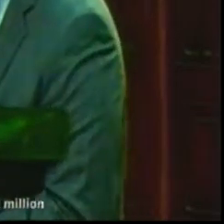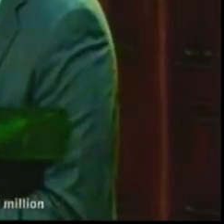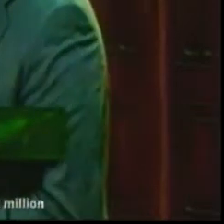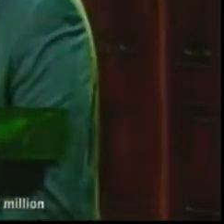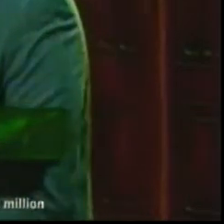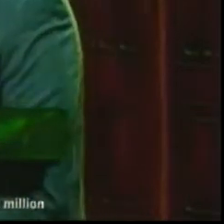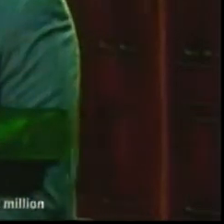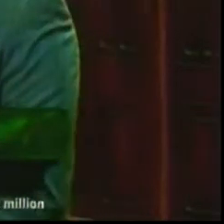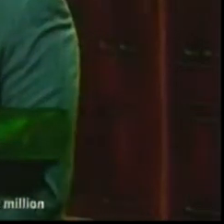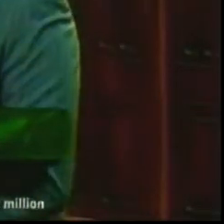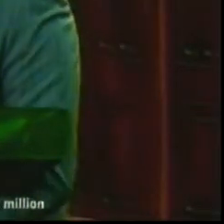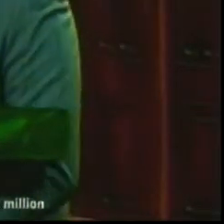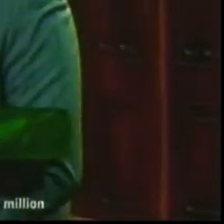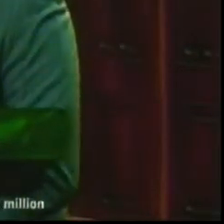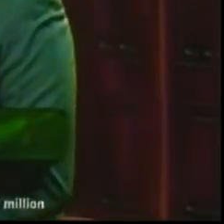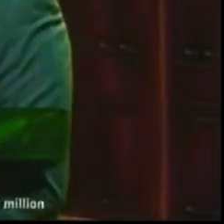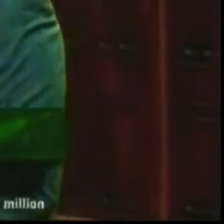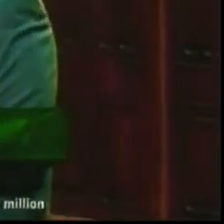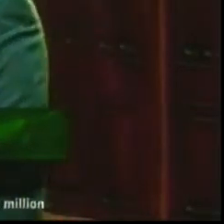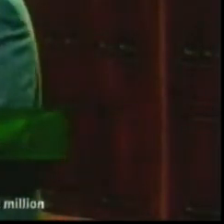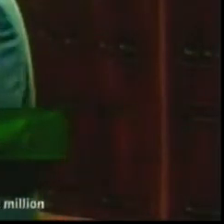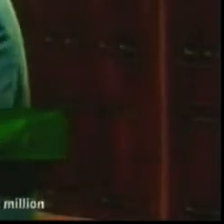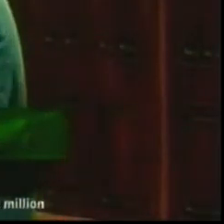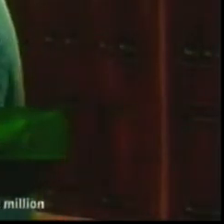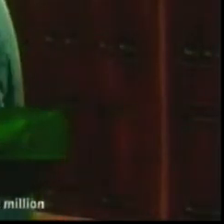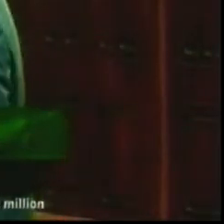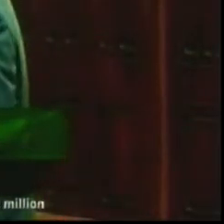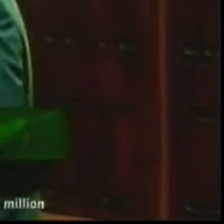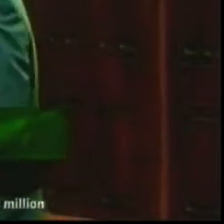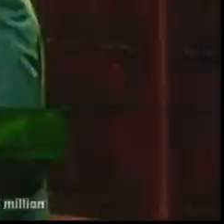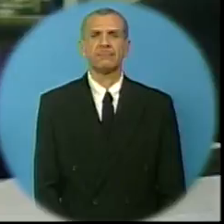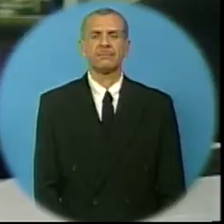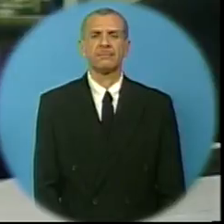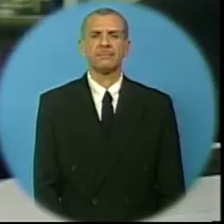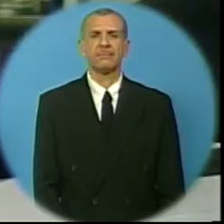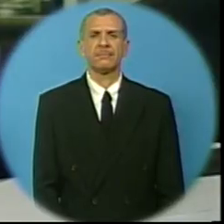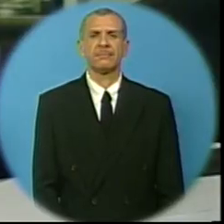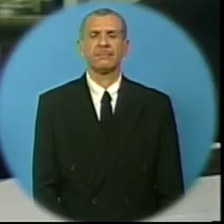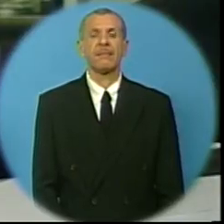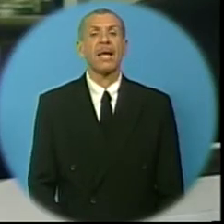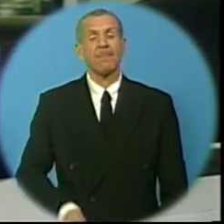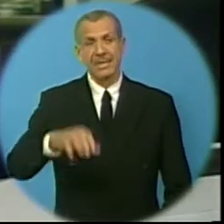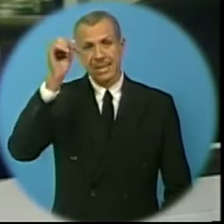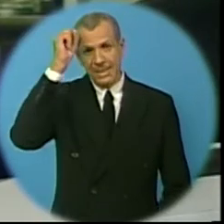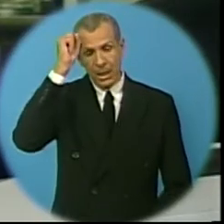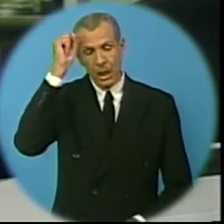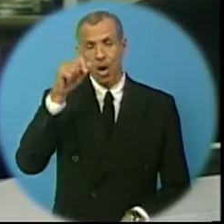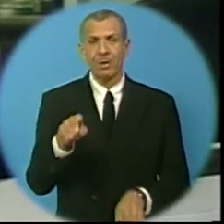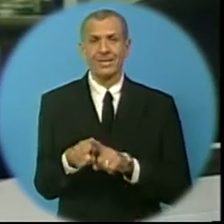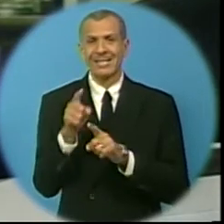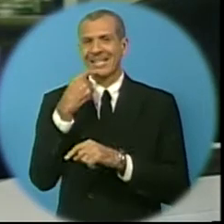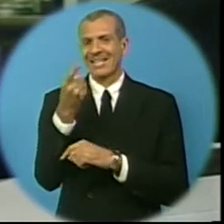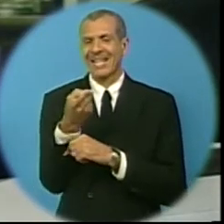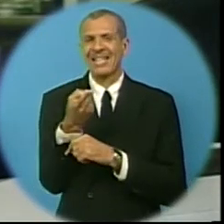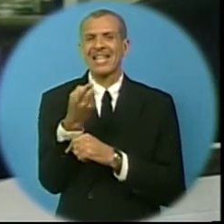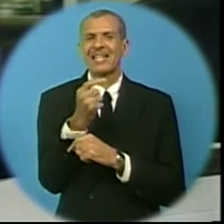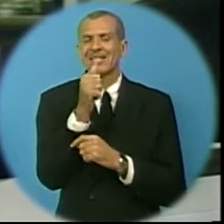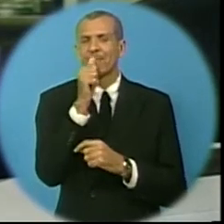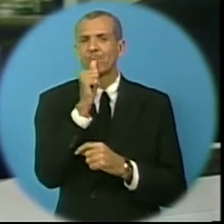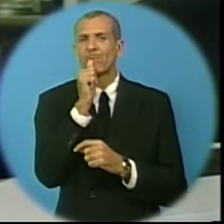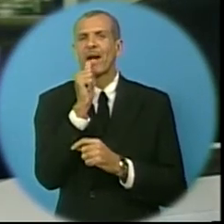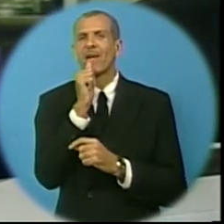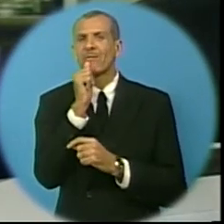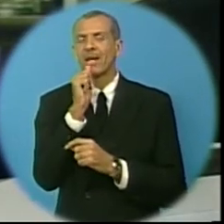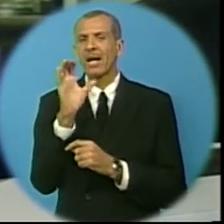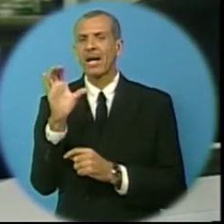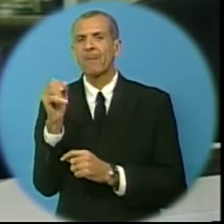be part of advancing the work for this policy-based loan. Mr. Sinclair says if a private entity in